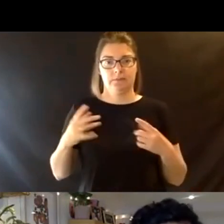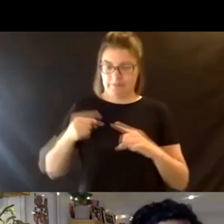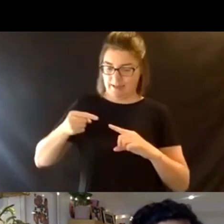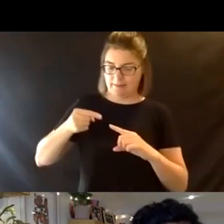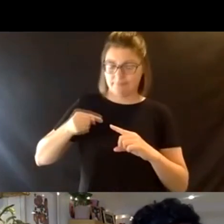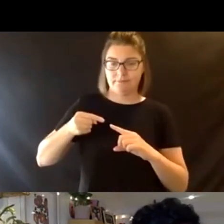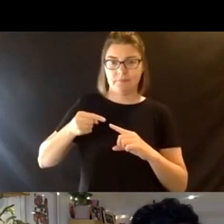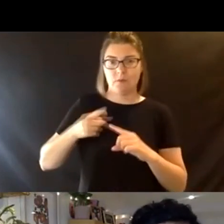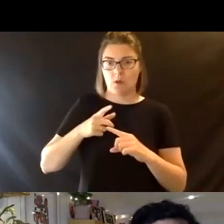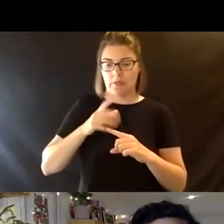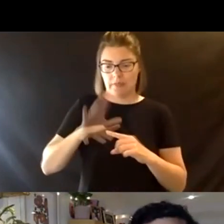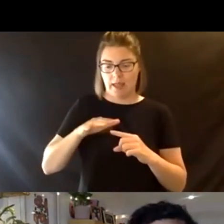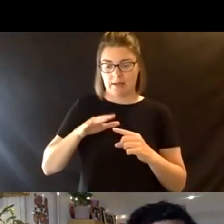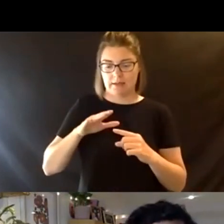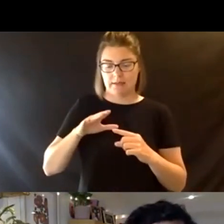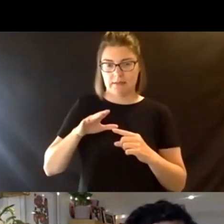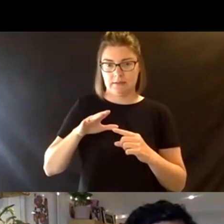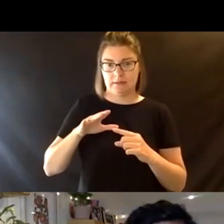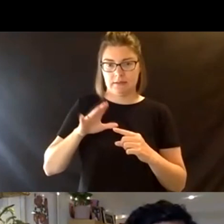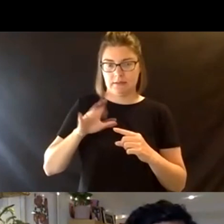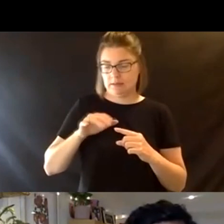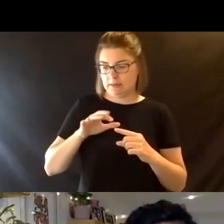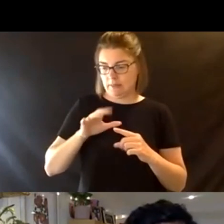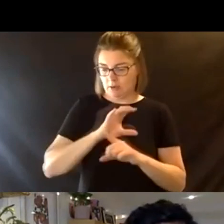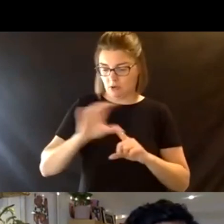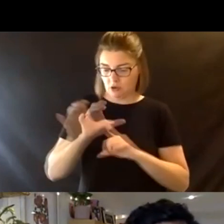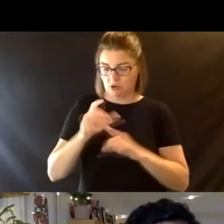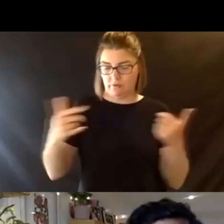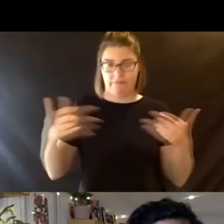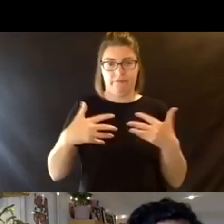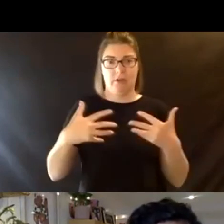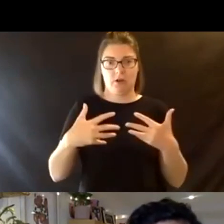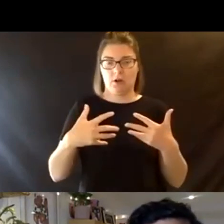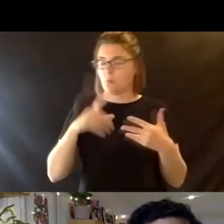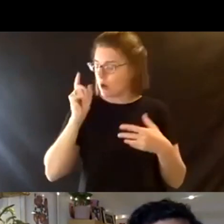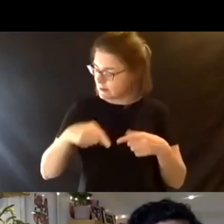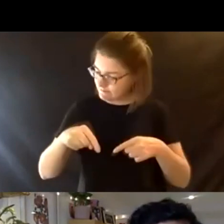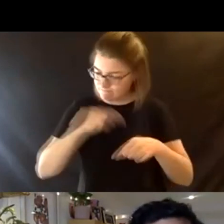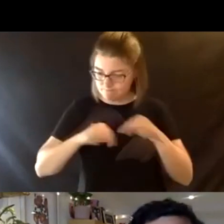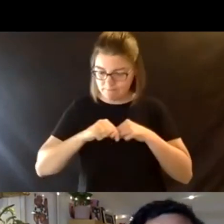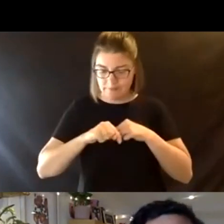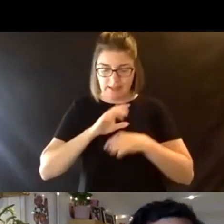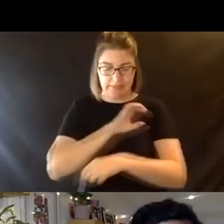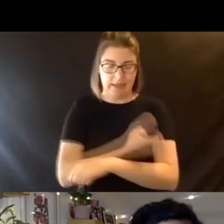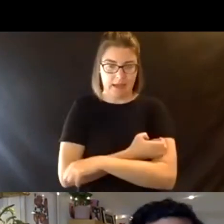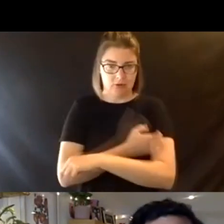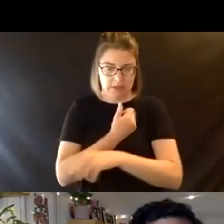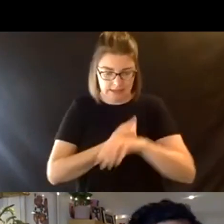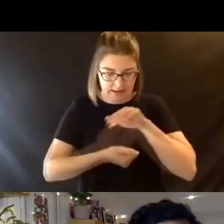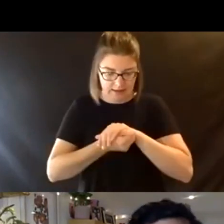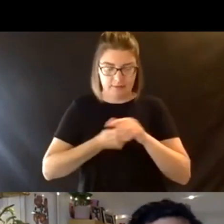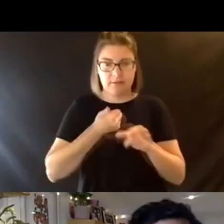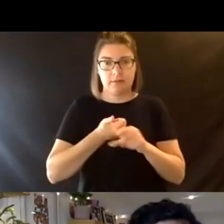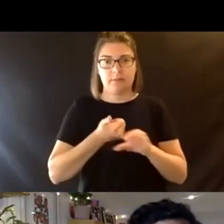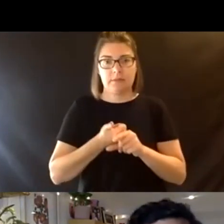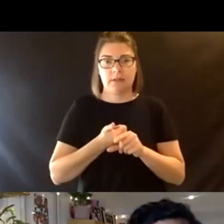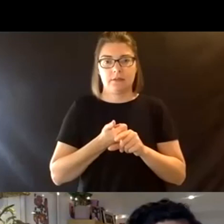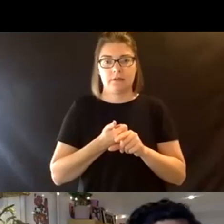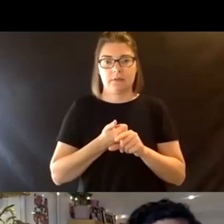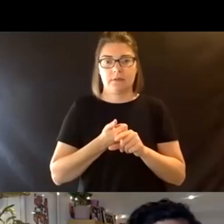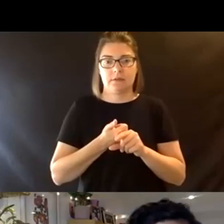We really wanna unlearn that culture of fear for young people, putting in energy, hiding themselves. That's gonna be